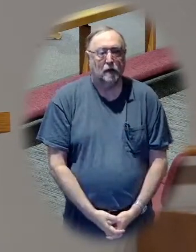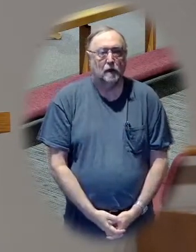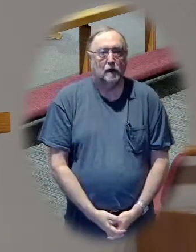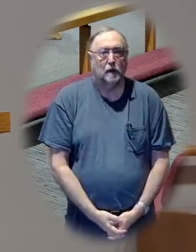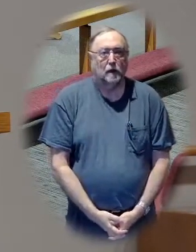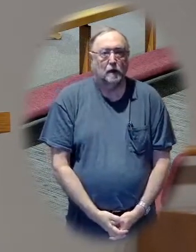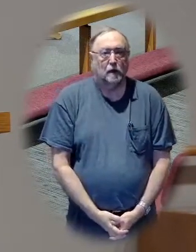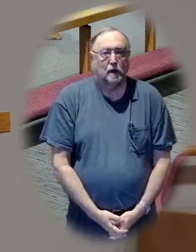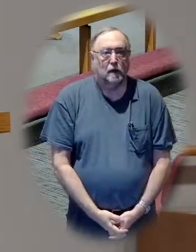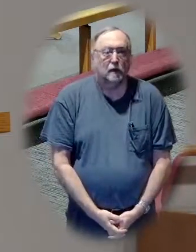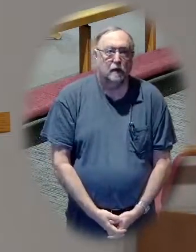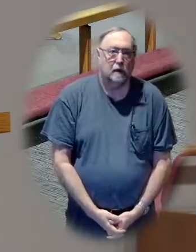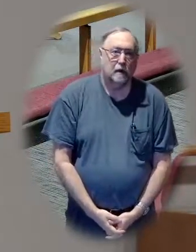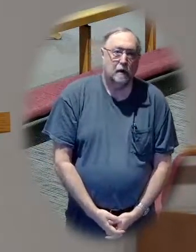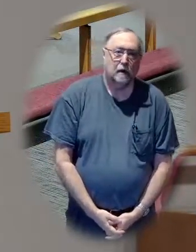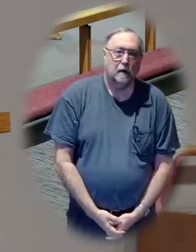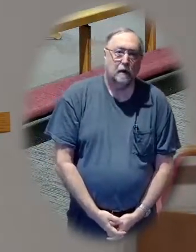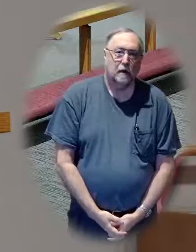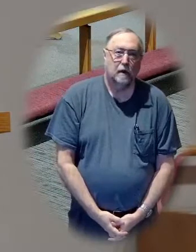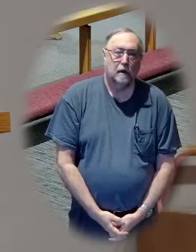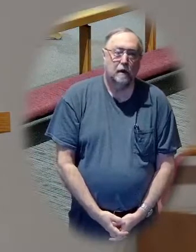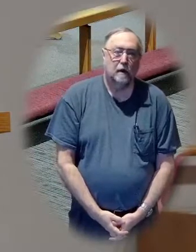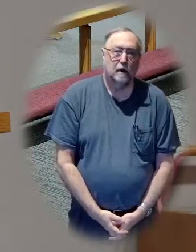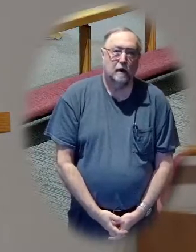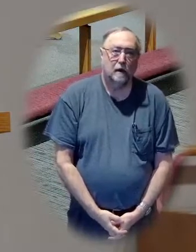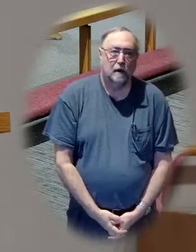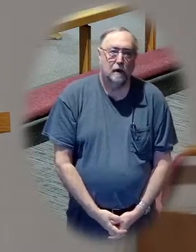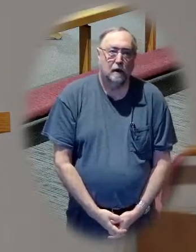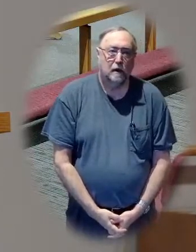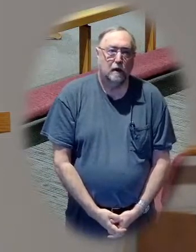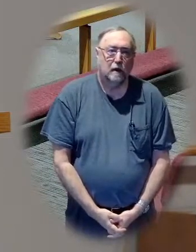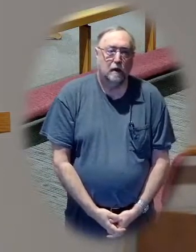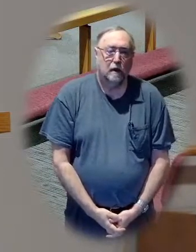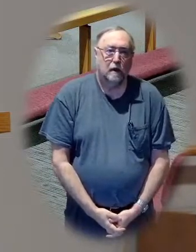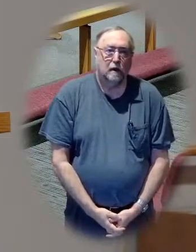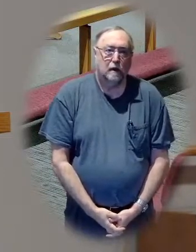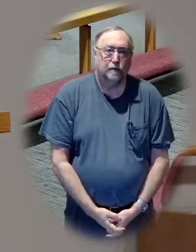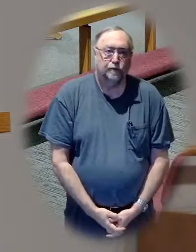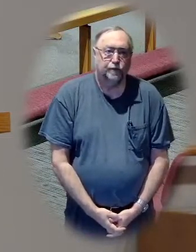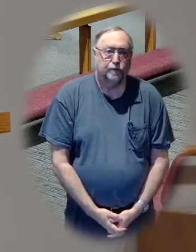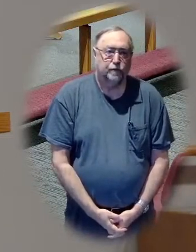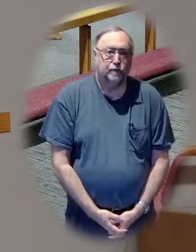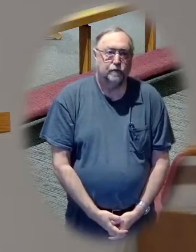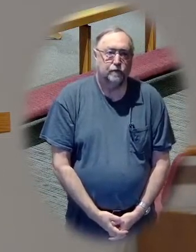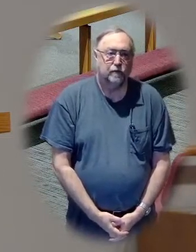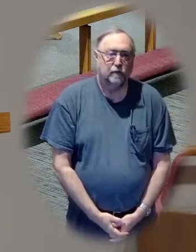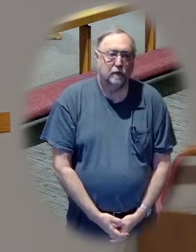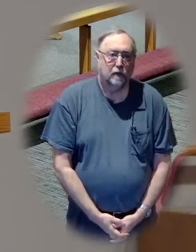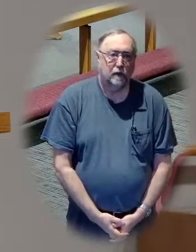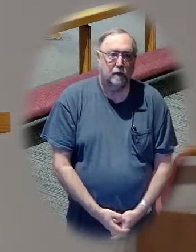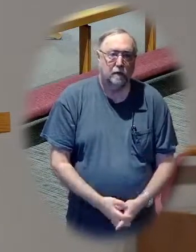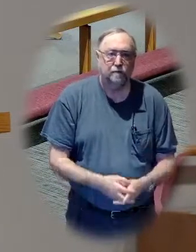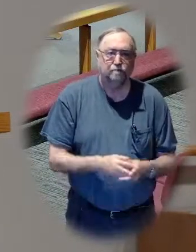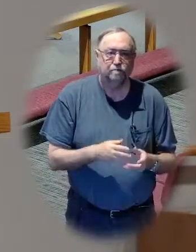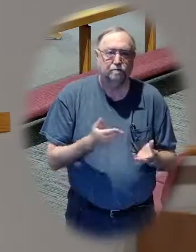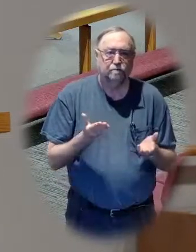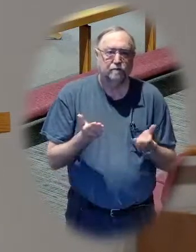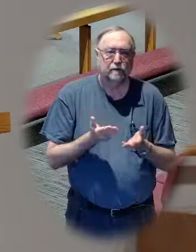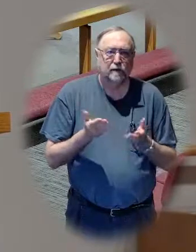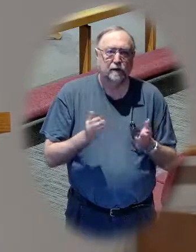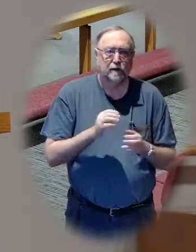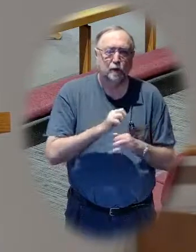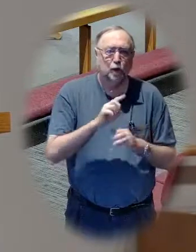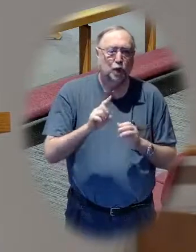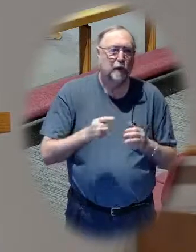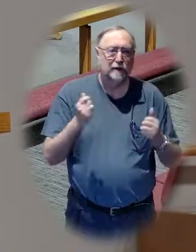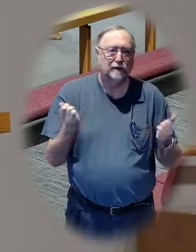You know, it might just be me, but as we leave this weekend